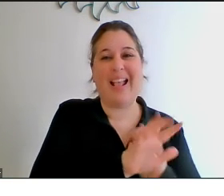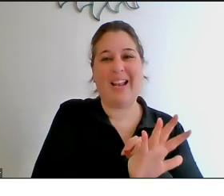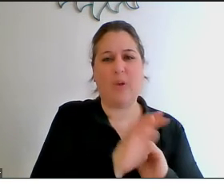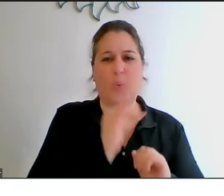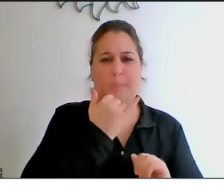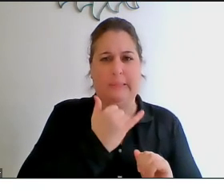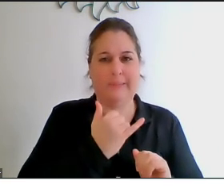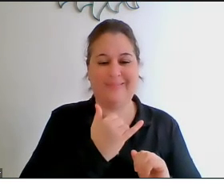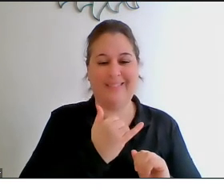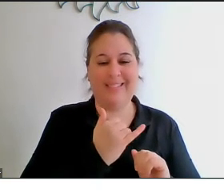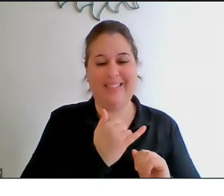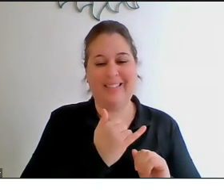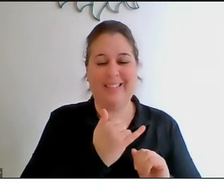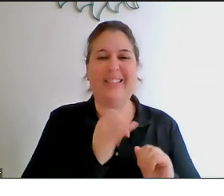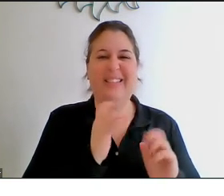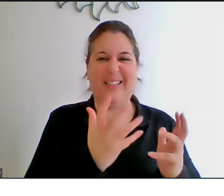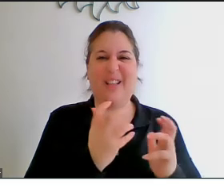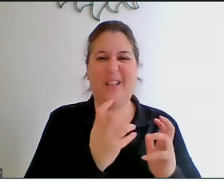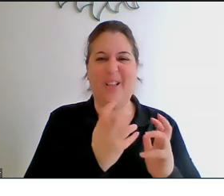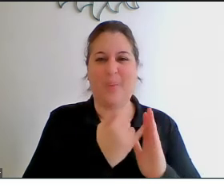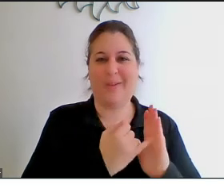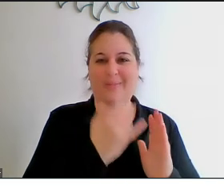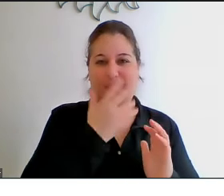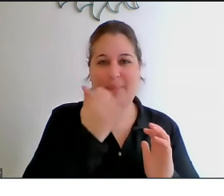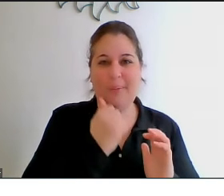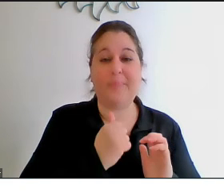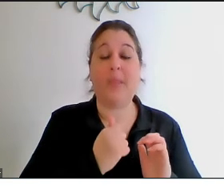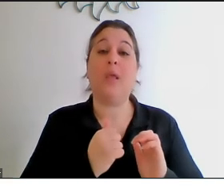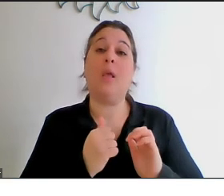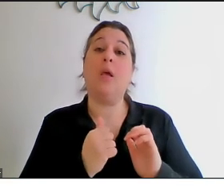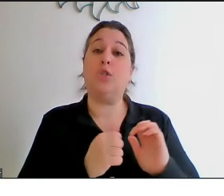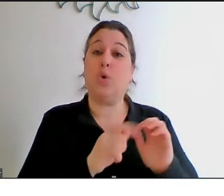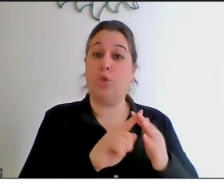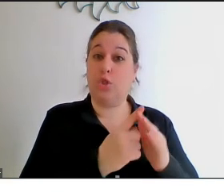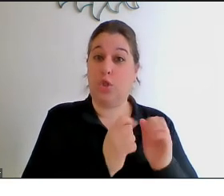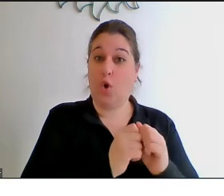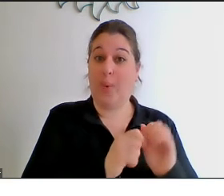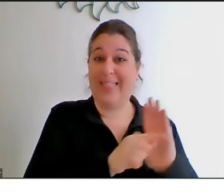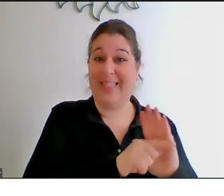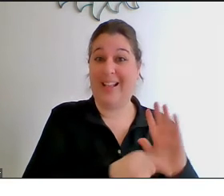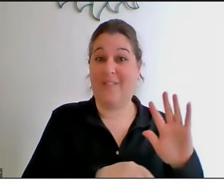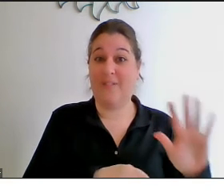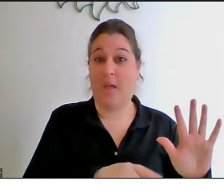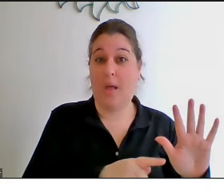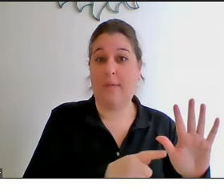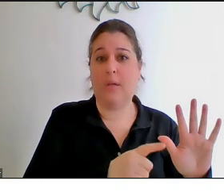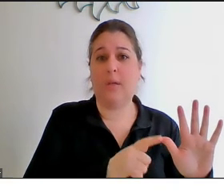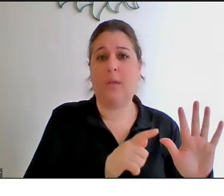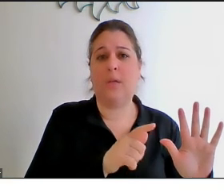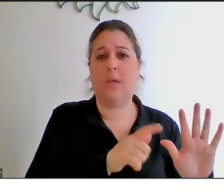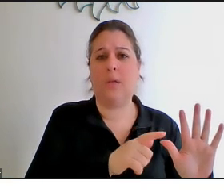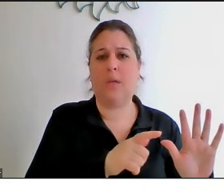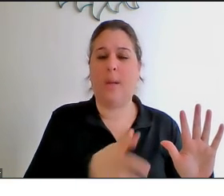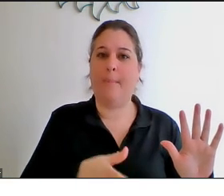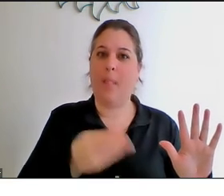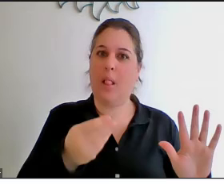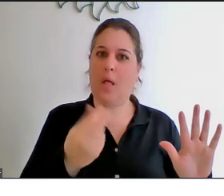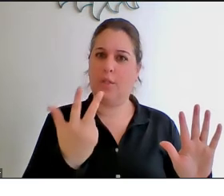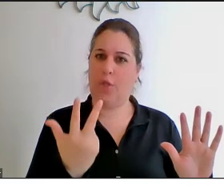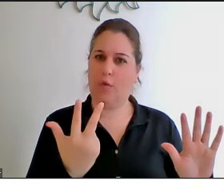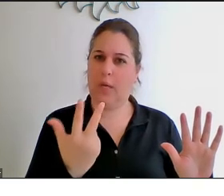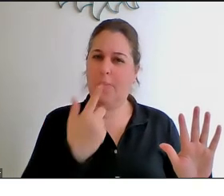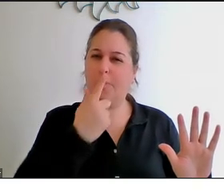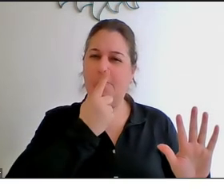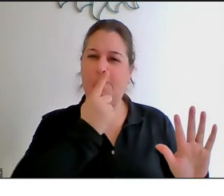I go to negative 5. I'll make that look better. Go to negative 5. And then from 5, it says